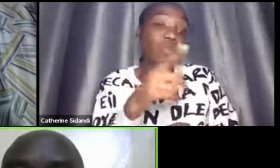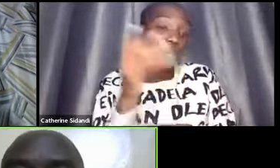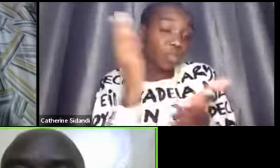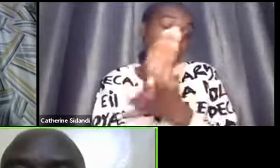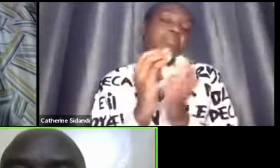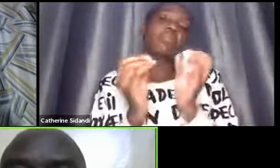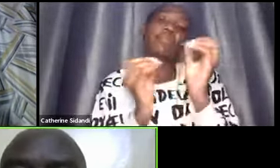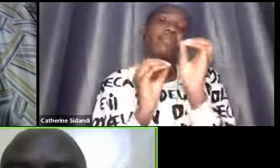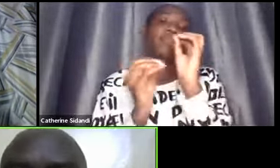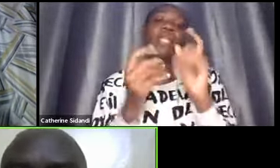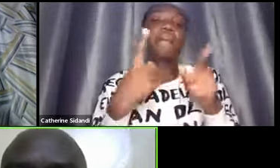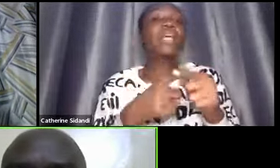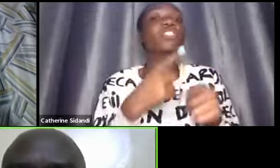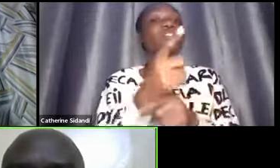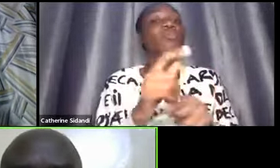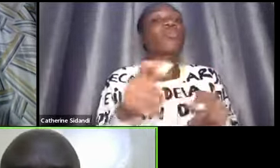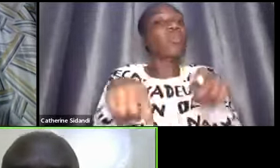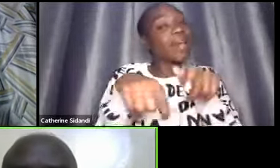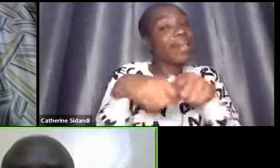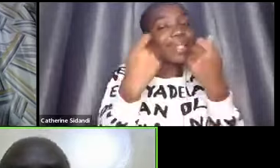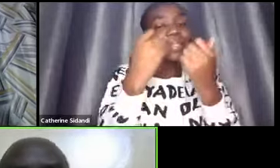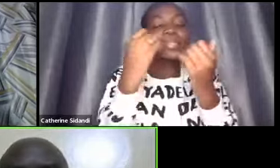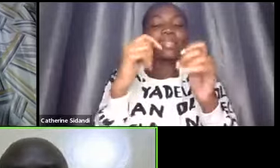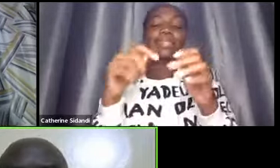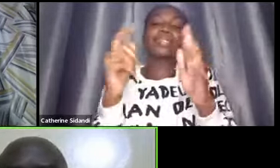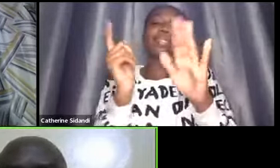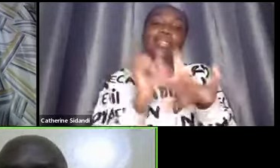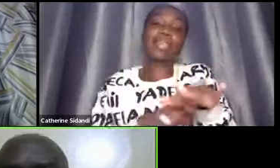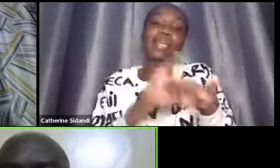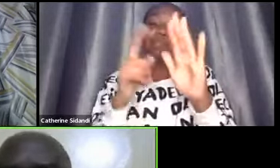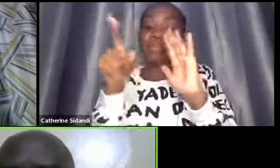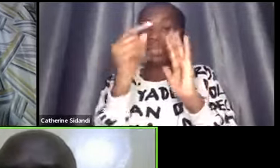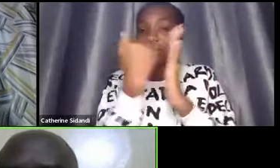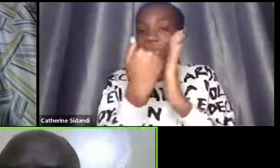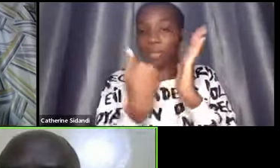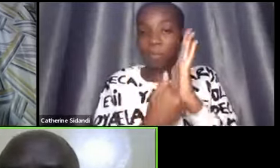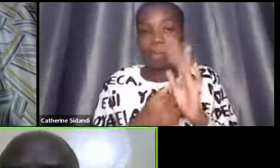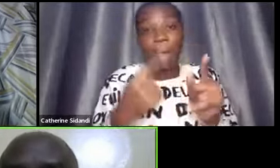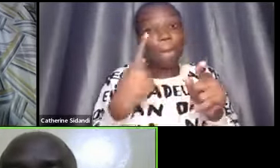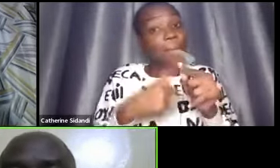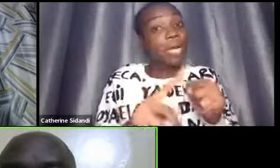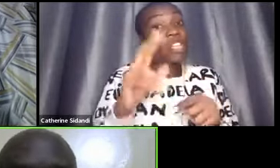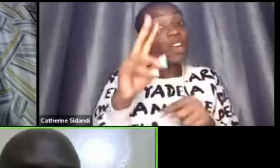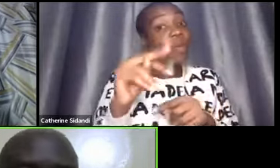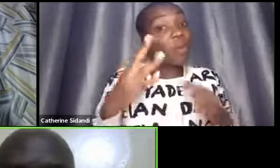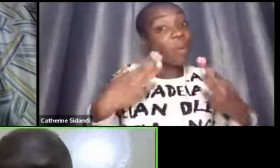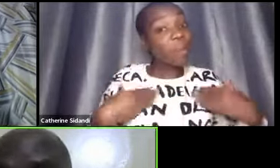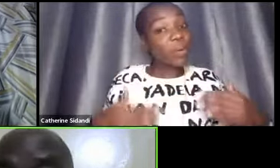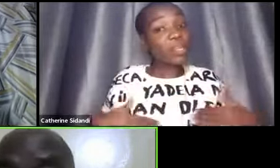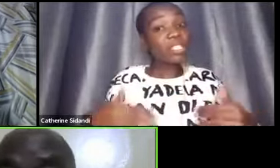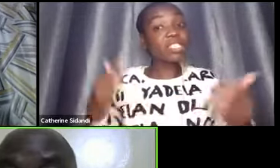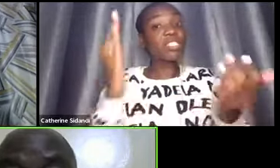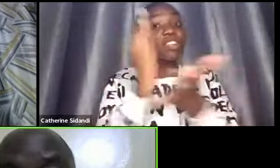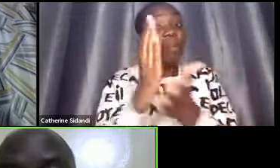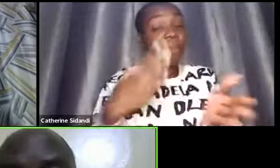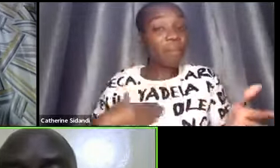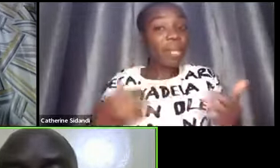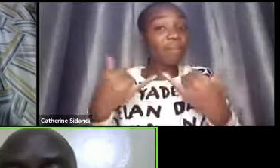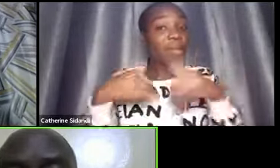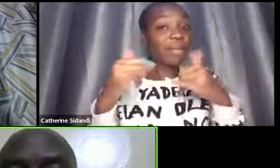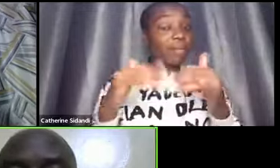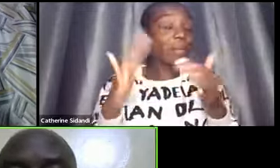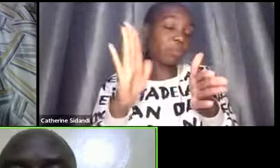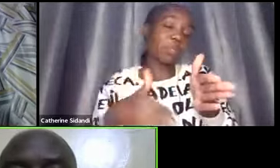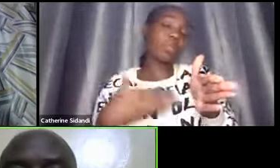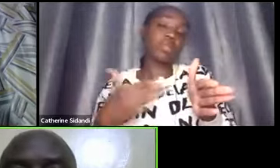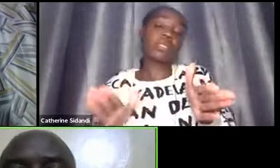you alter your timetable. The young man said, fine, so long as nobody stops me from playing my music,